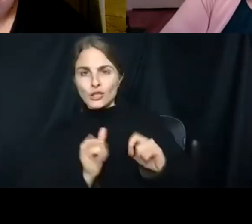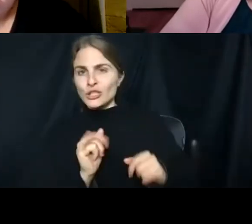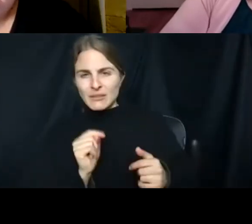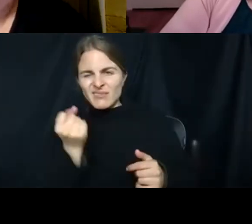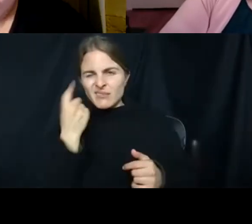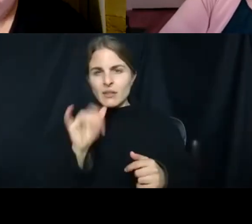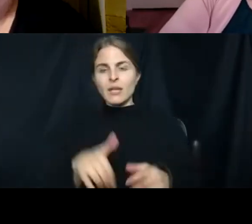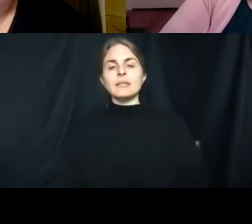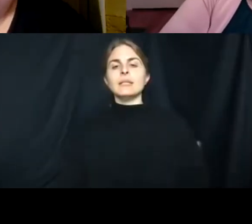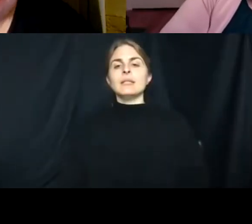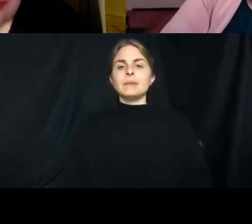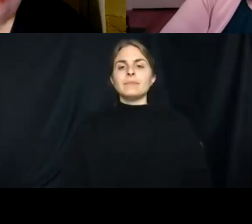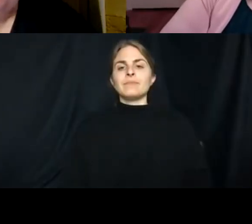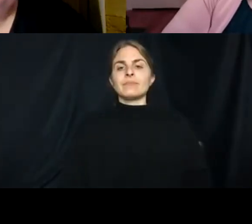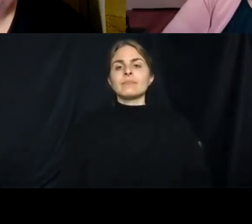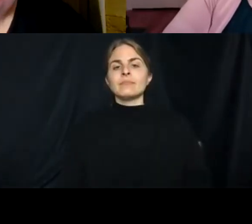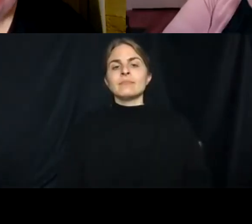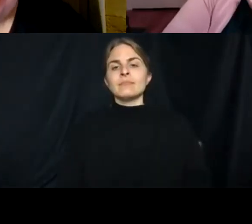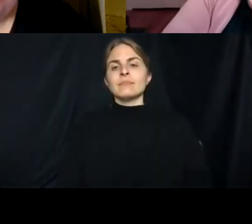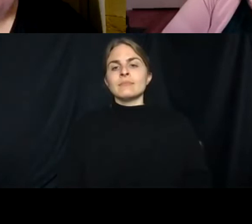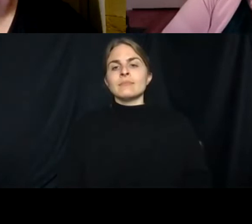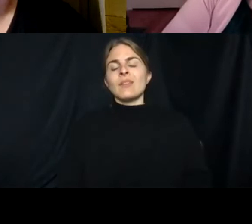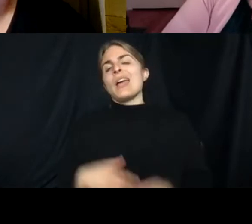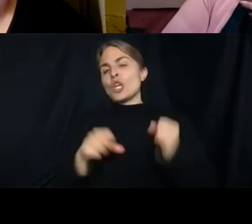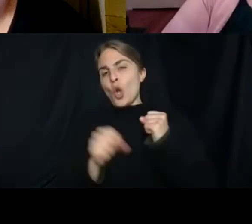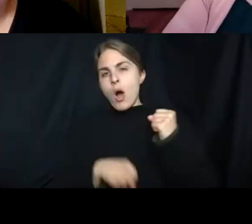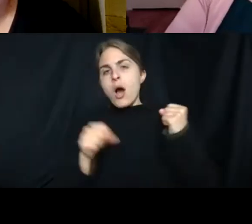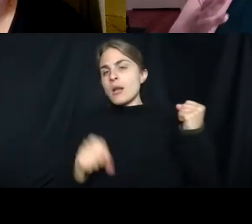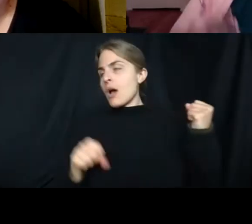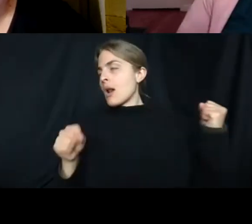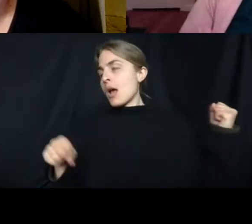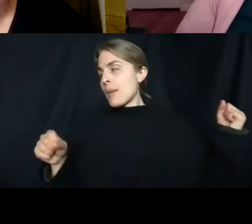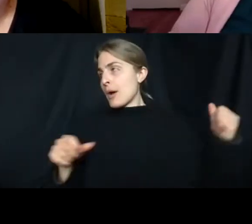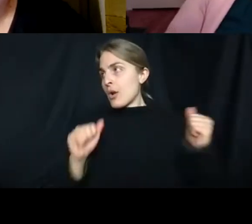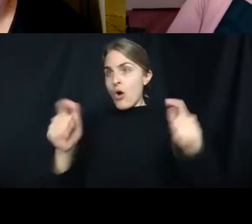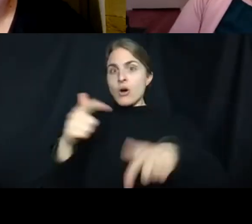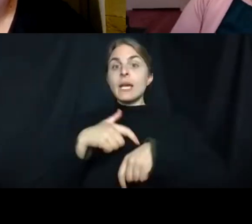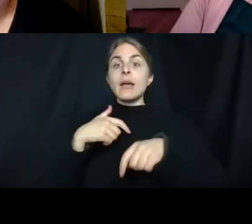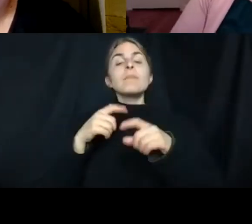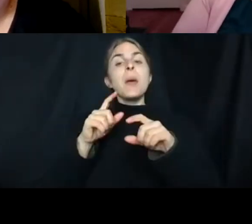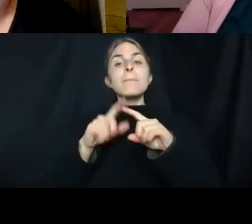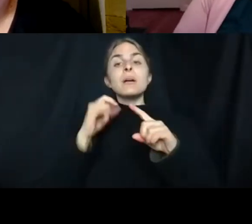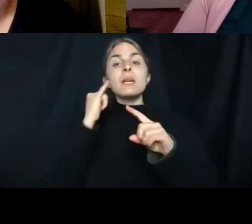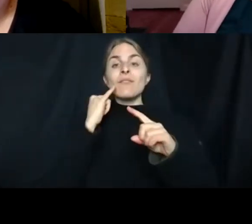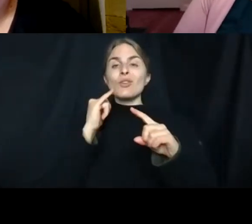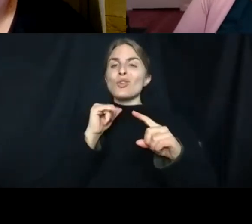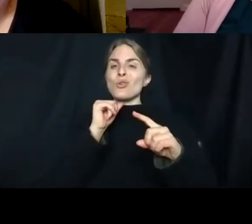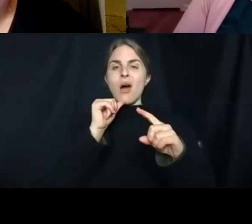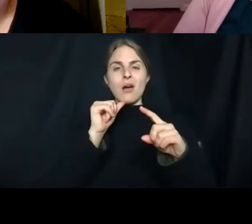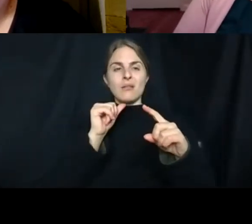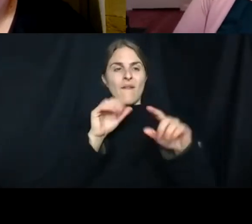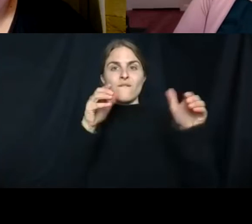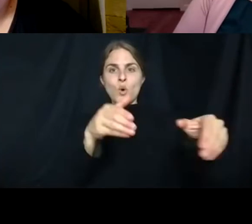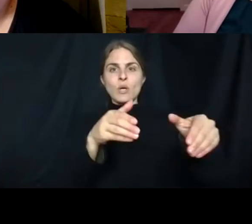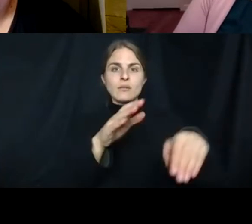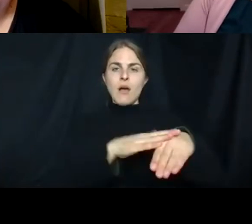And I could go on and on about it all day, but unless we're actually putting the communities first, it's going to really be